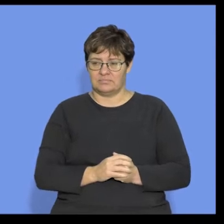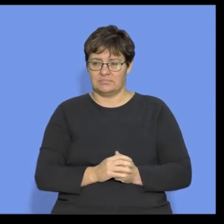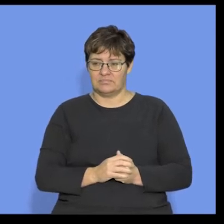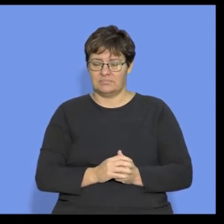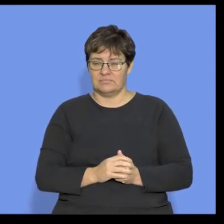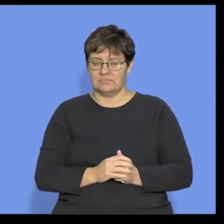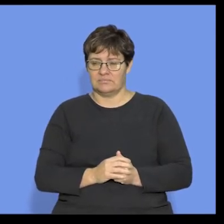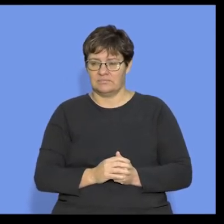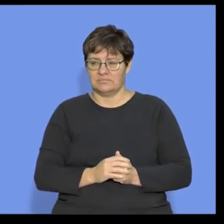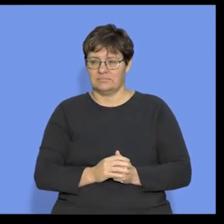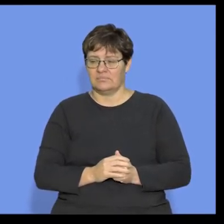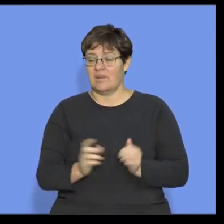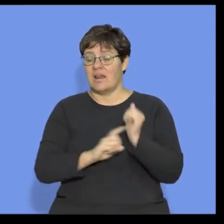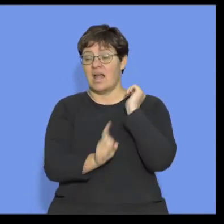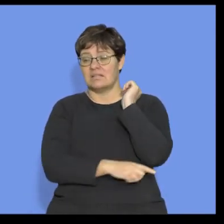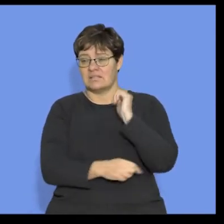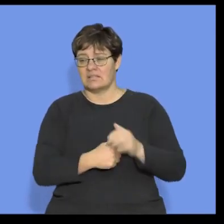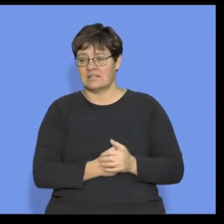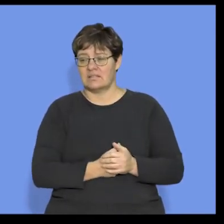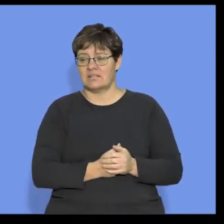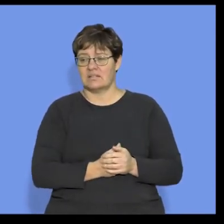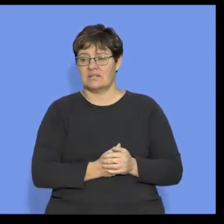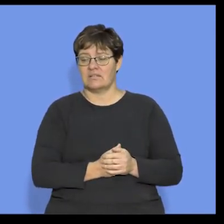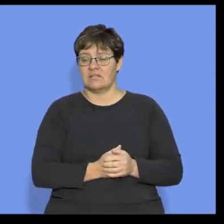1. We all together. And lastly,